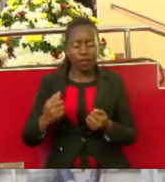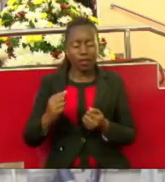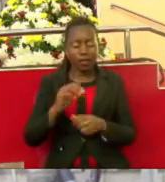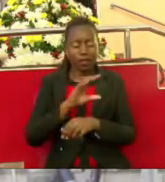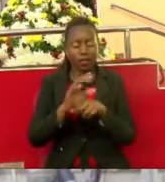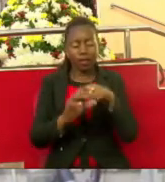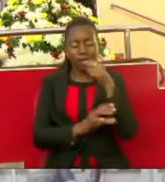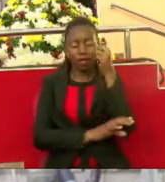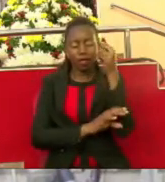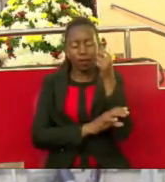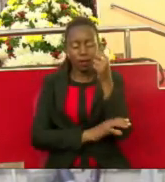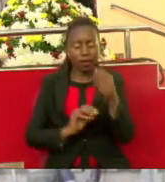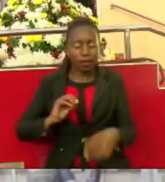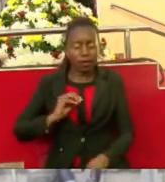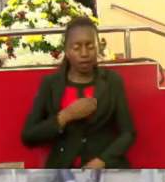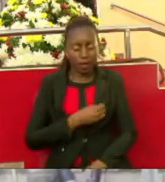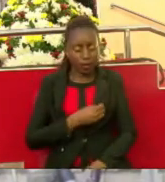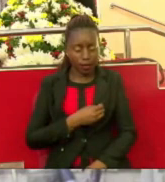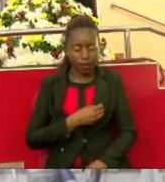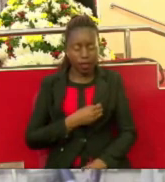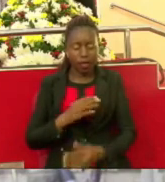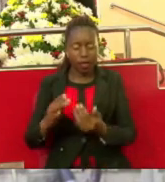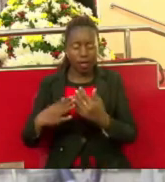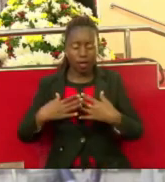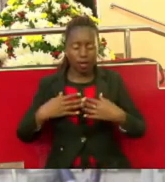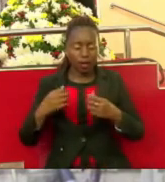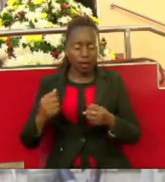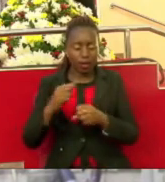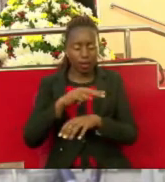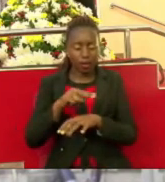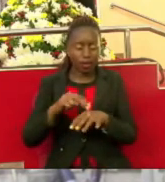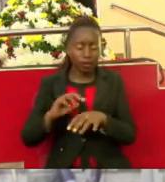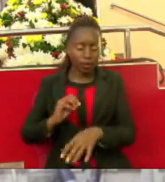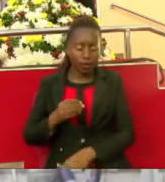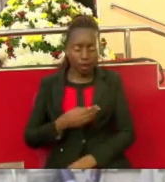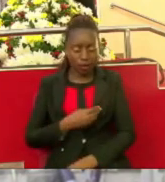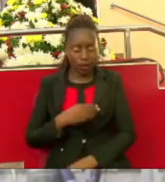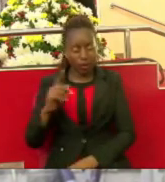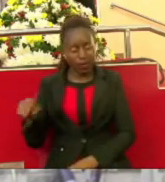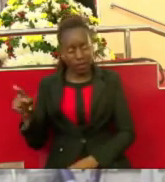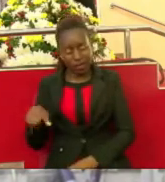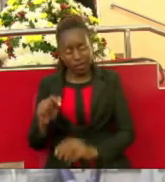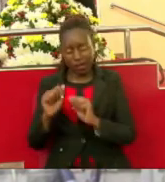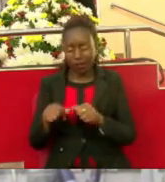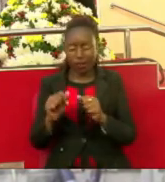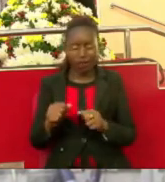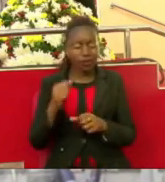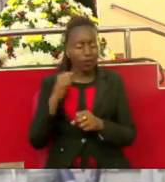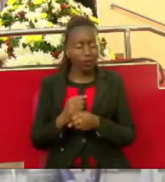May you heal our nation, Jehovah God. The Lord, the mistakes that we may have done, forgetting our children.